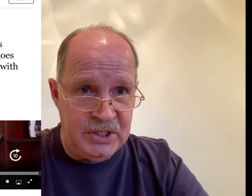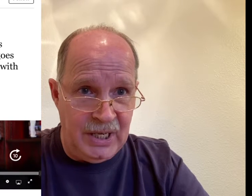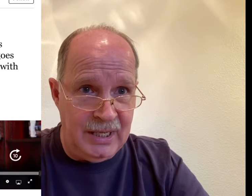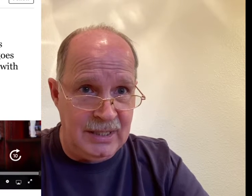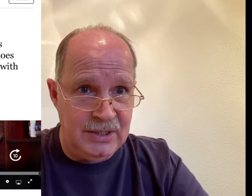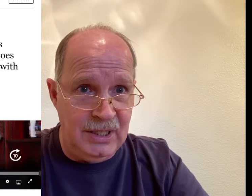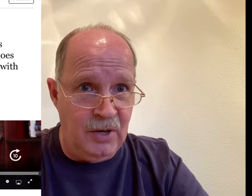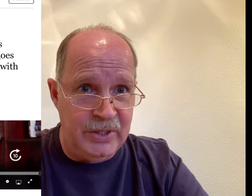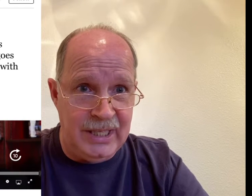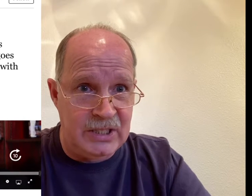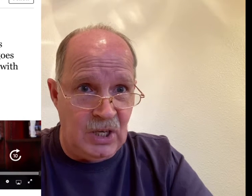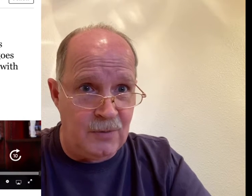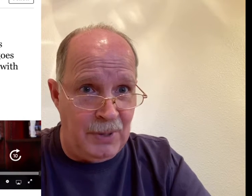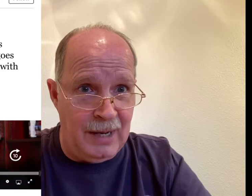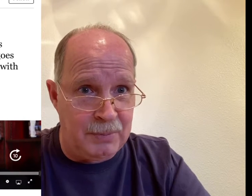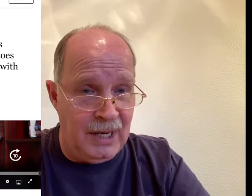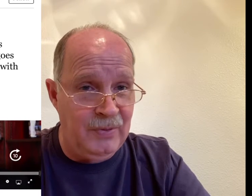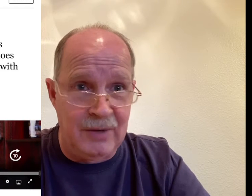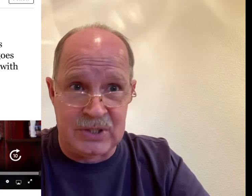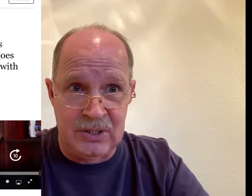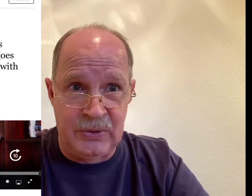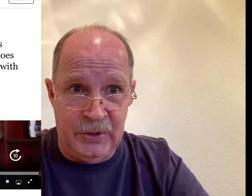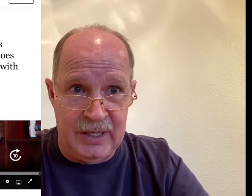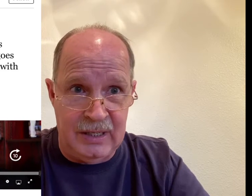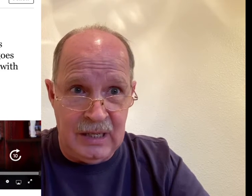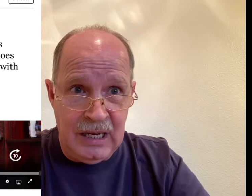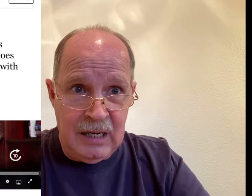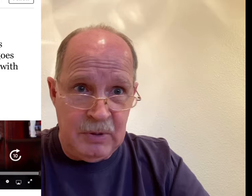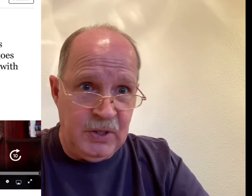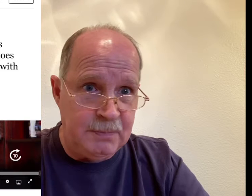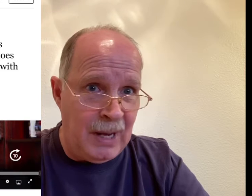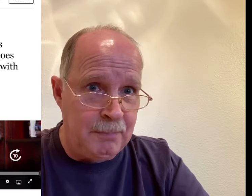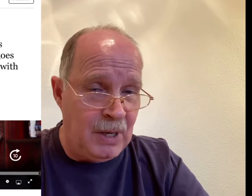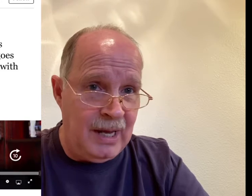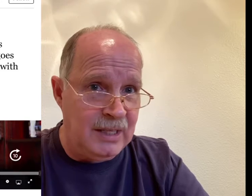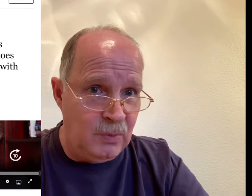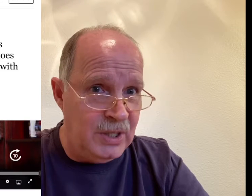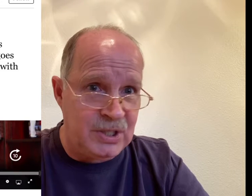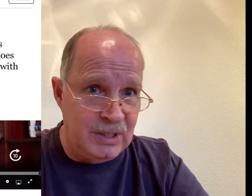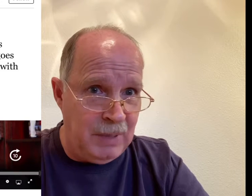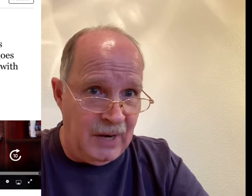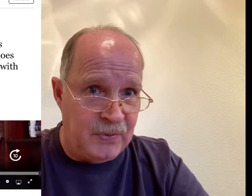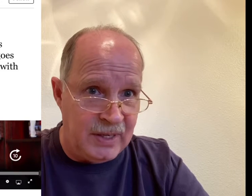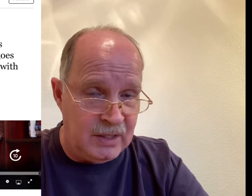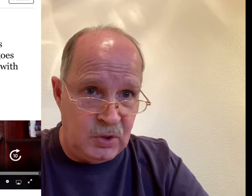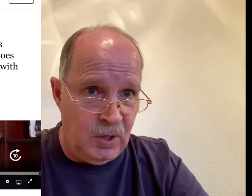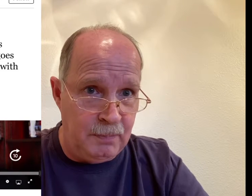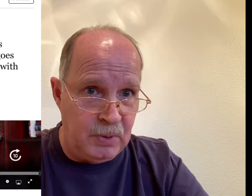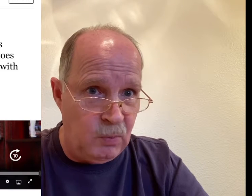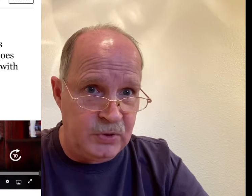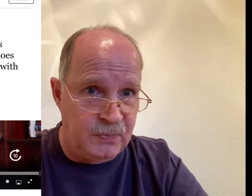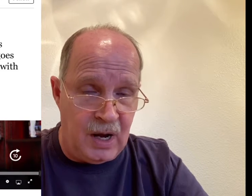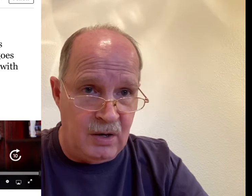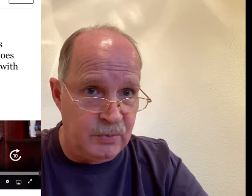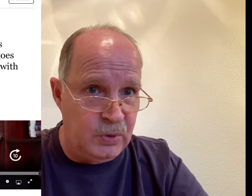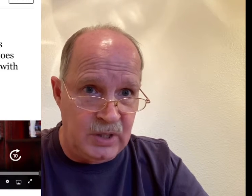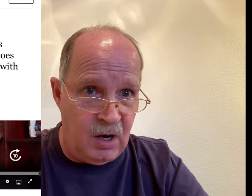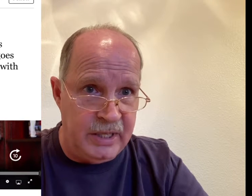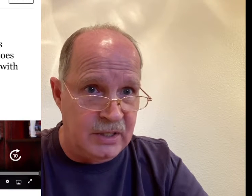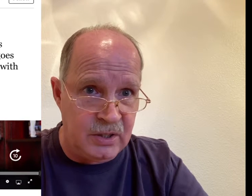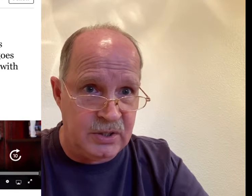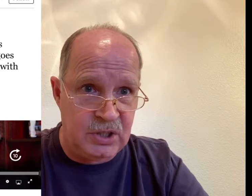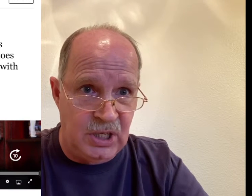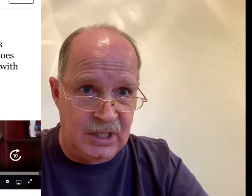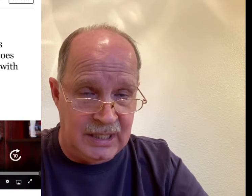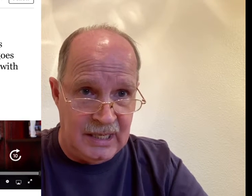What he's saying is, the Keystone pipeline, that was a good thing. But this pipeline in Russia is a bad thing. Trump was doing all